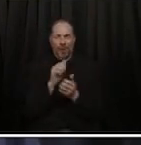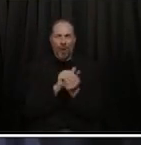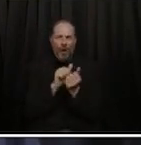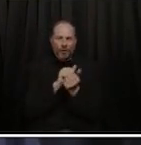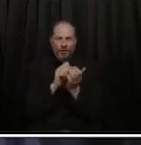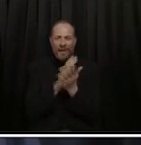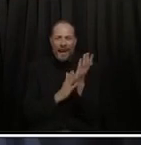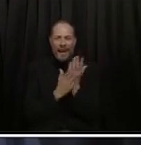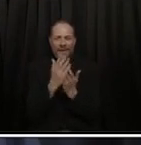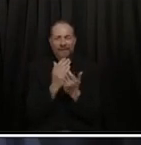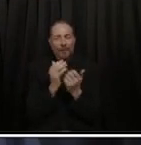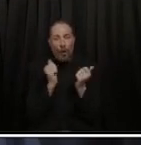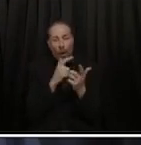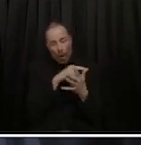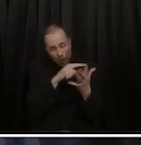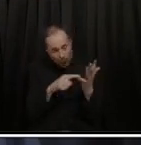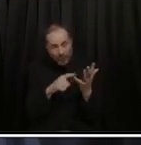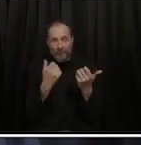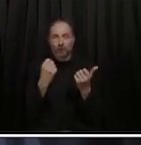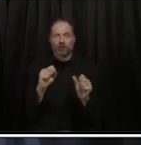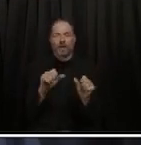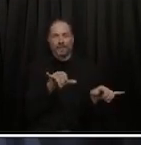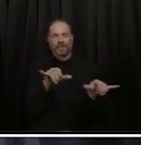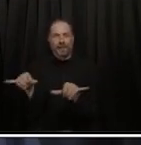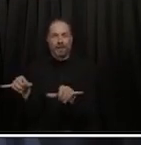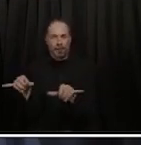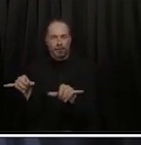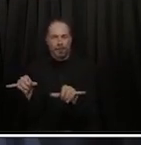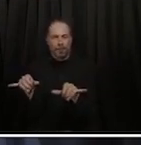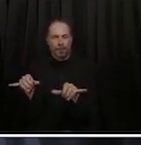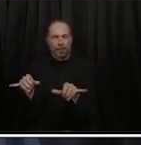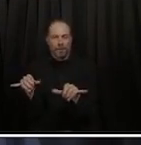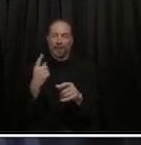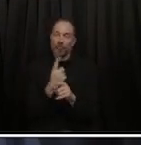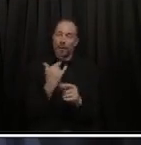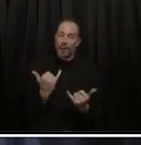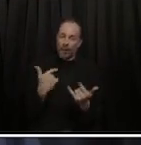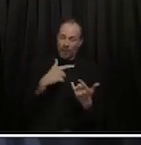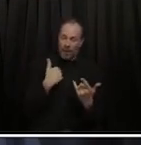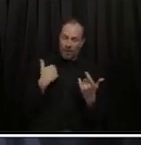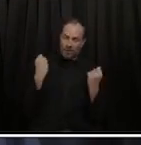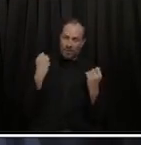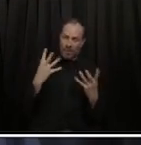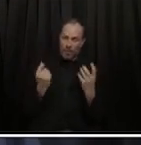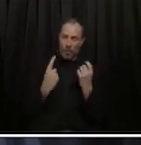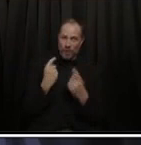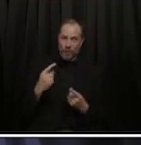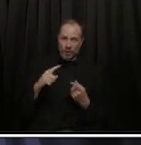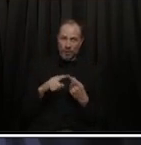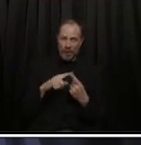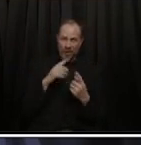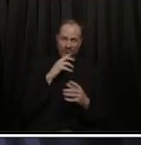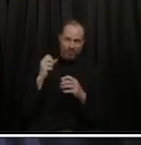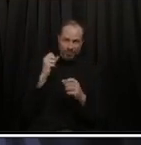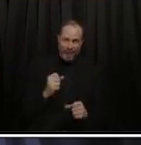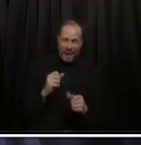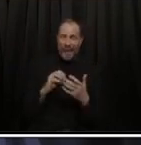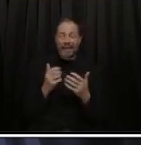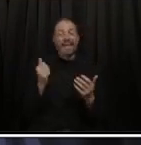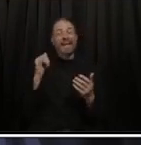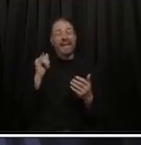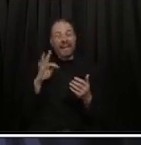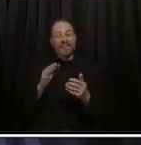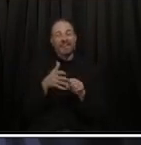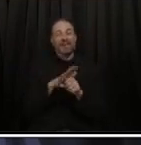hands, all of those same strategies remain the same. I think at this point, we really still have lots of questions about the severity and transmissibility